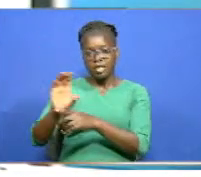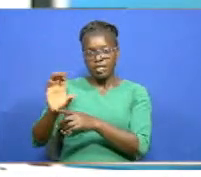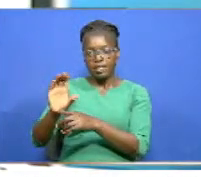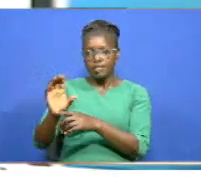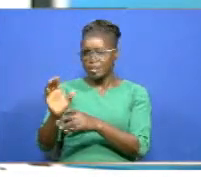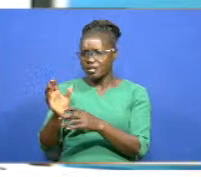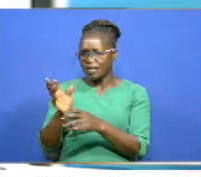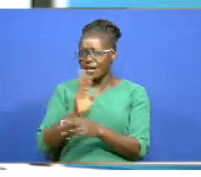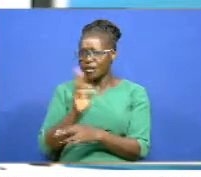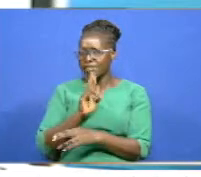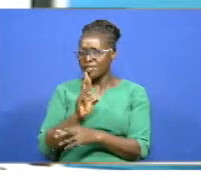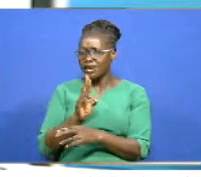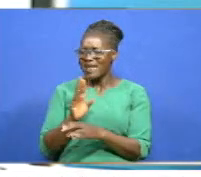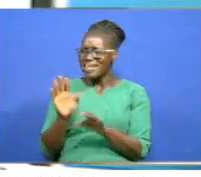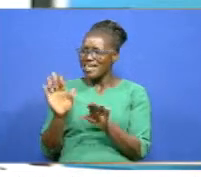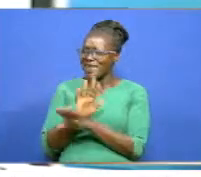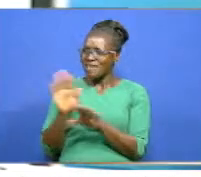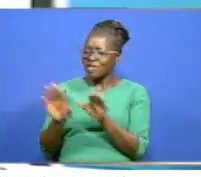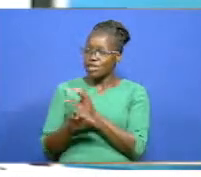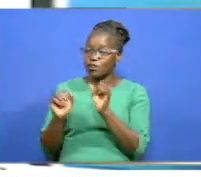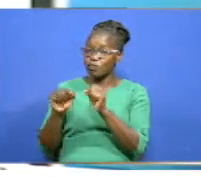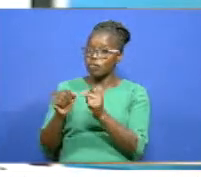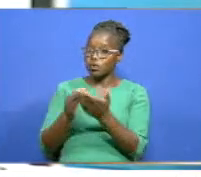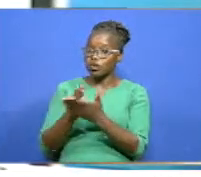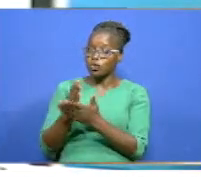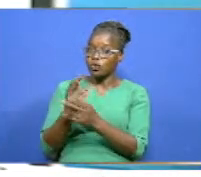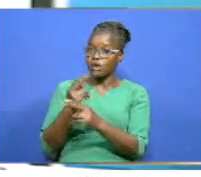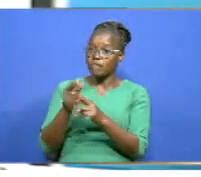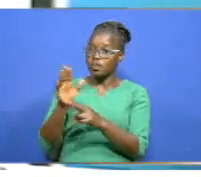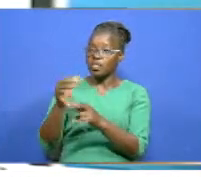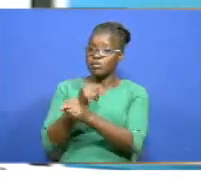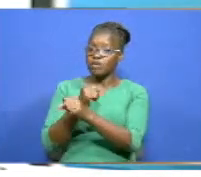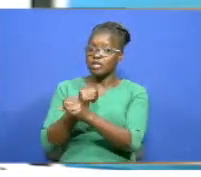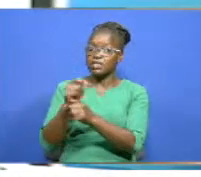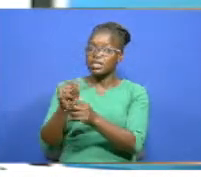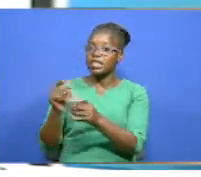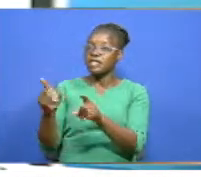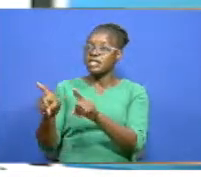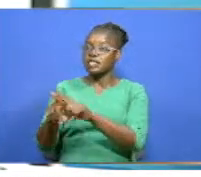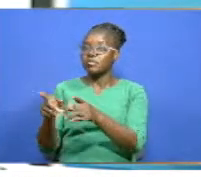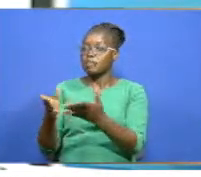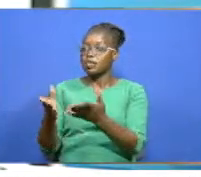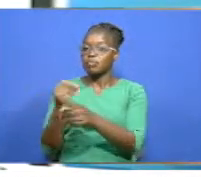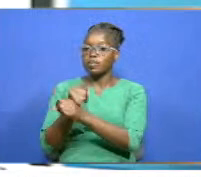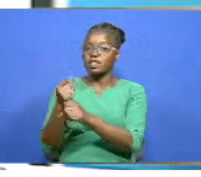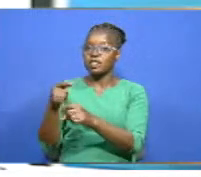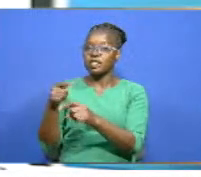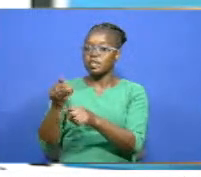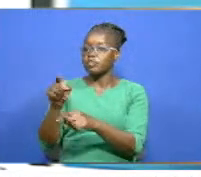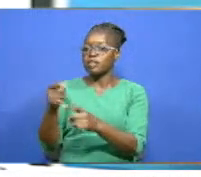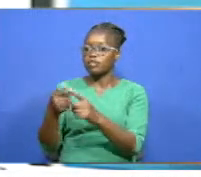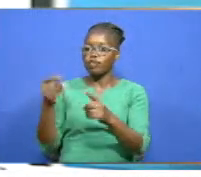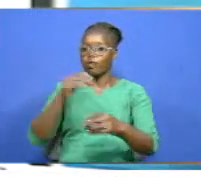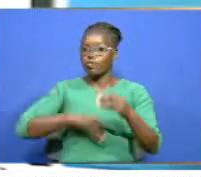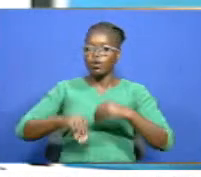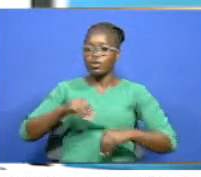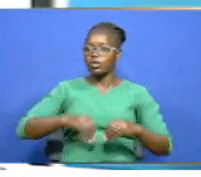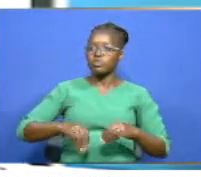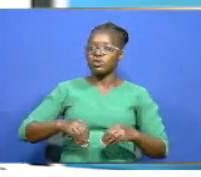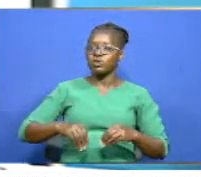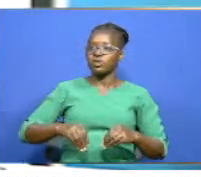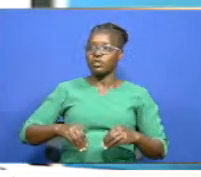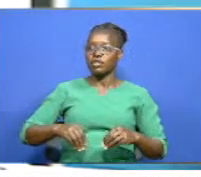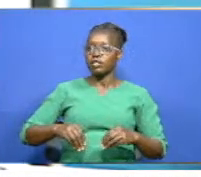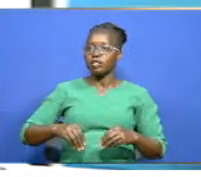do everything possible to ensure that they protect their names. Just the same way they protect themselves from getting into corrupt deals